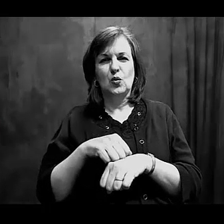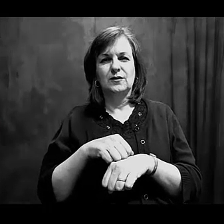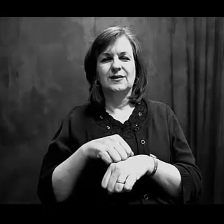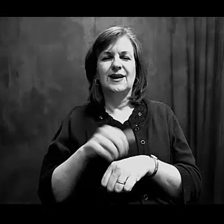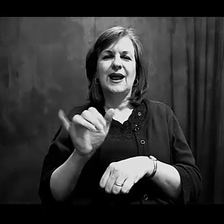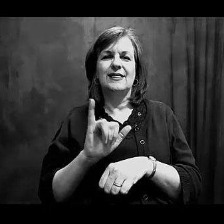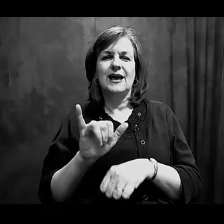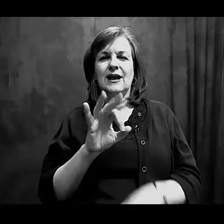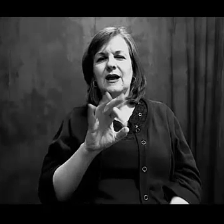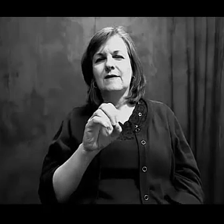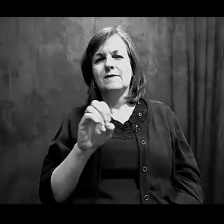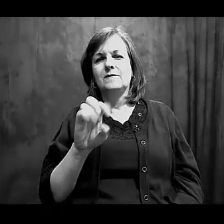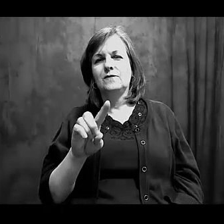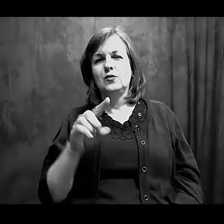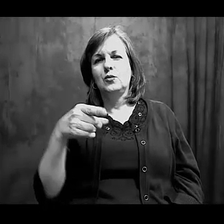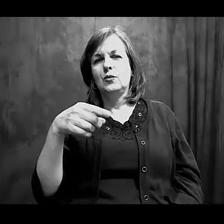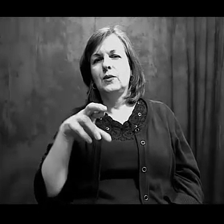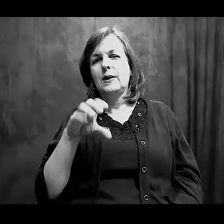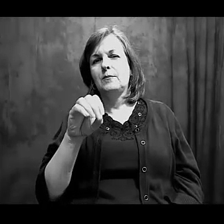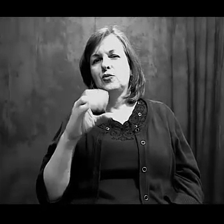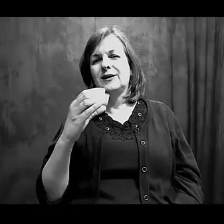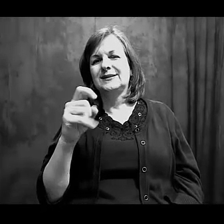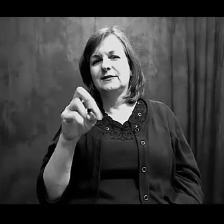stones actually act like a food processor.